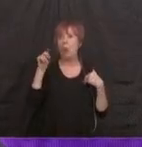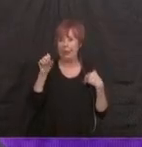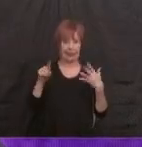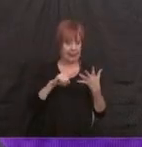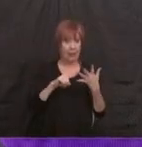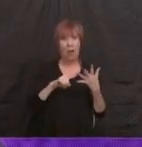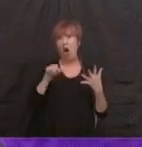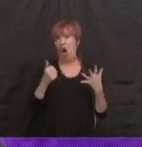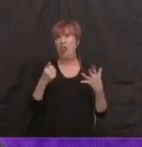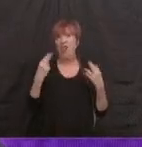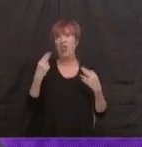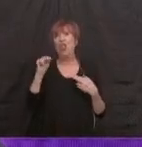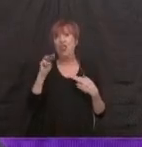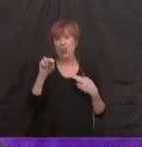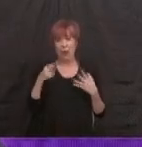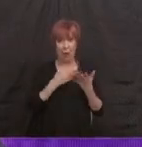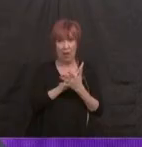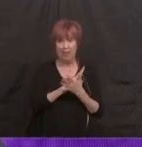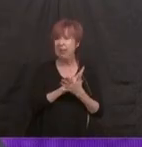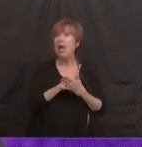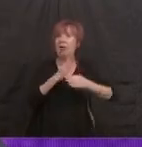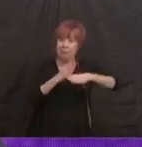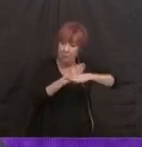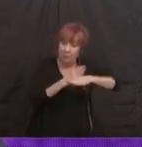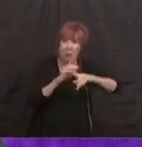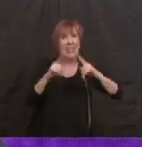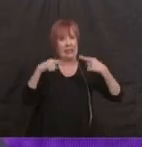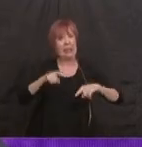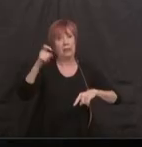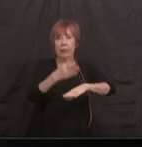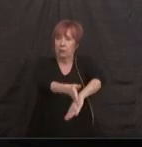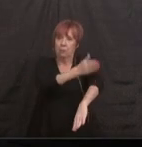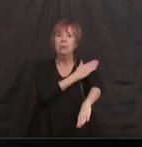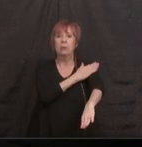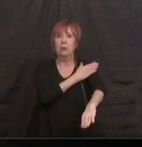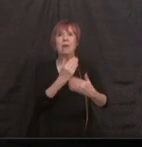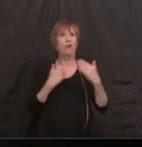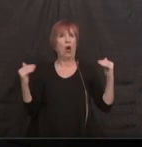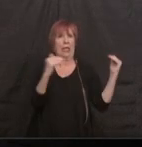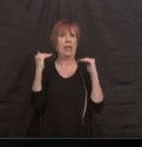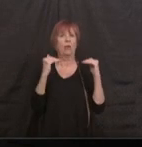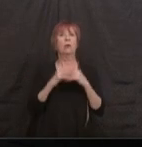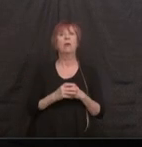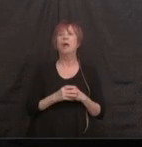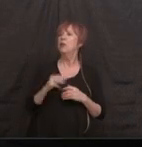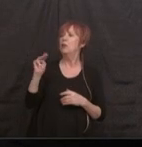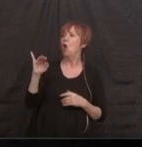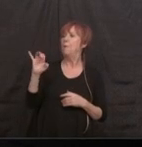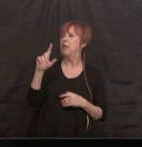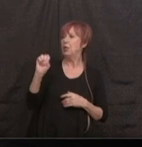still have, unfortunately, a long way to go to achieve a women's equality. So, Michelle, this question is for